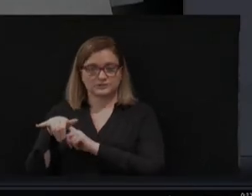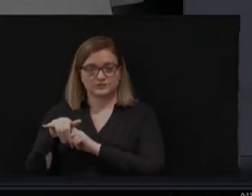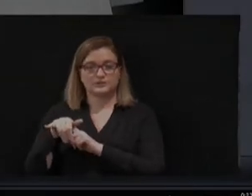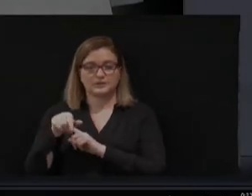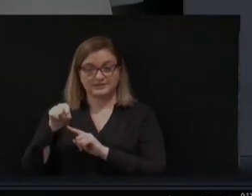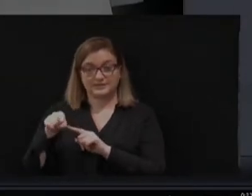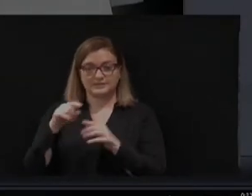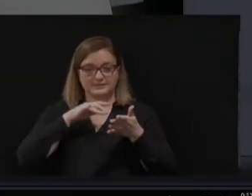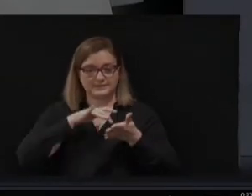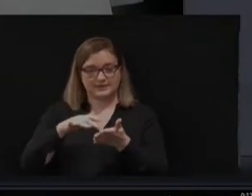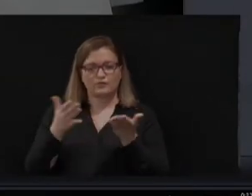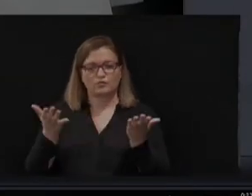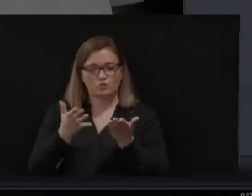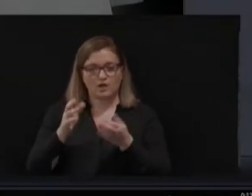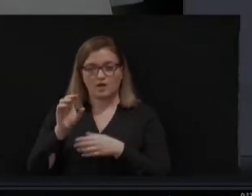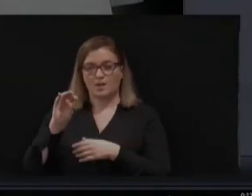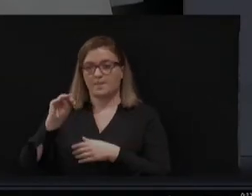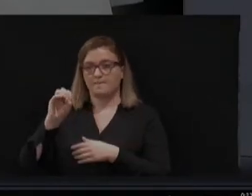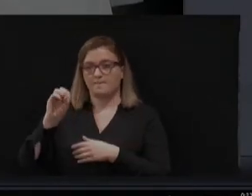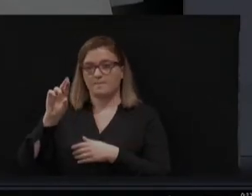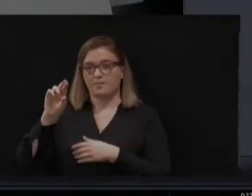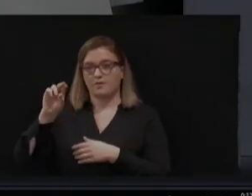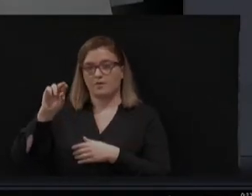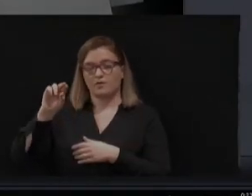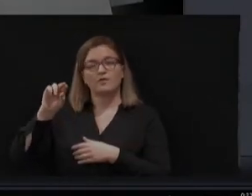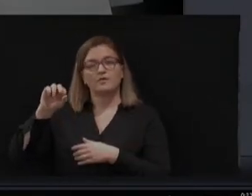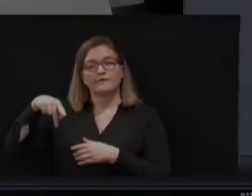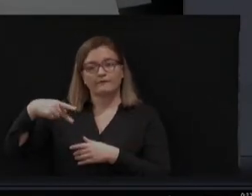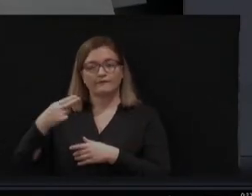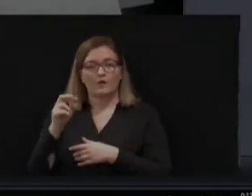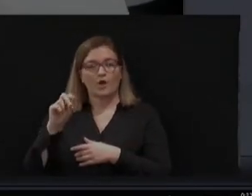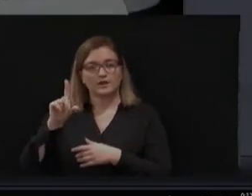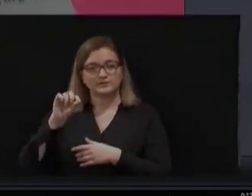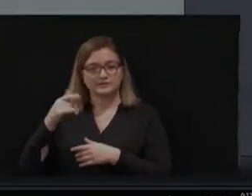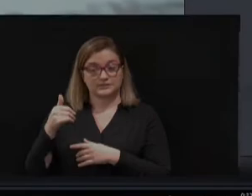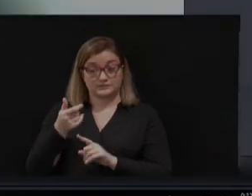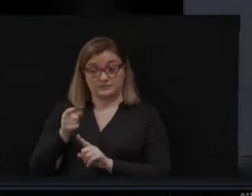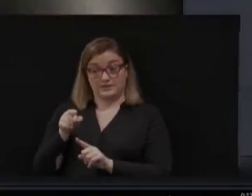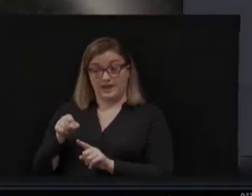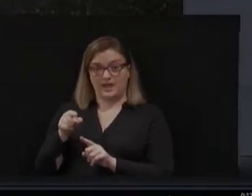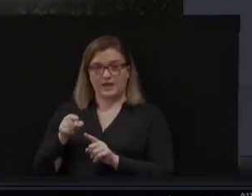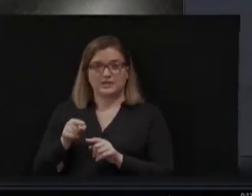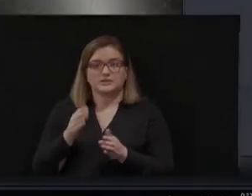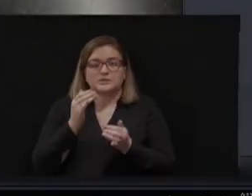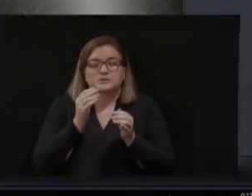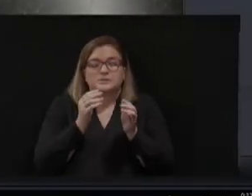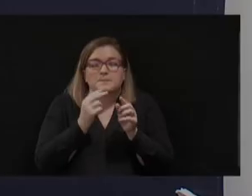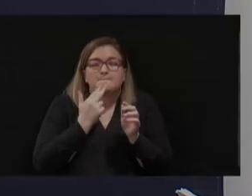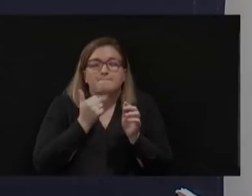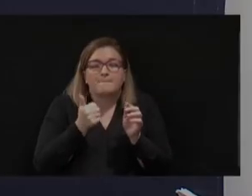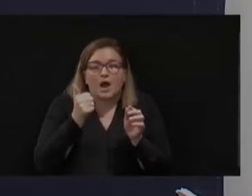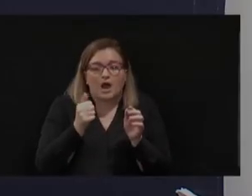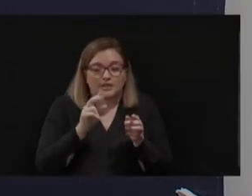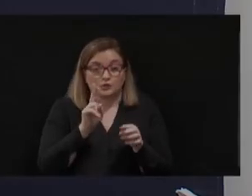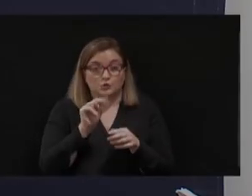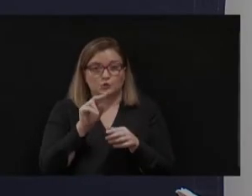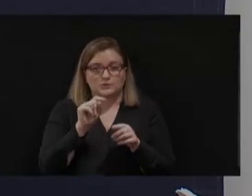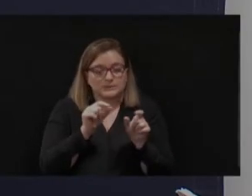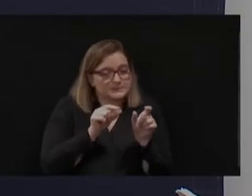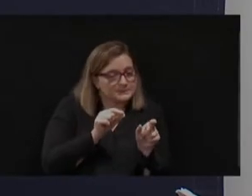of morphemes, which is the smallest unit of meaning. When we talk about